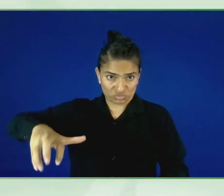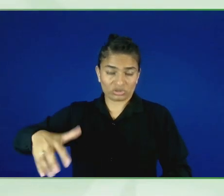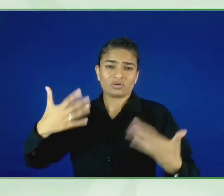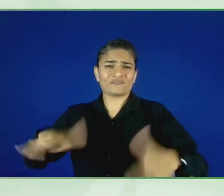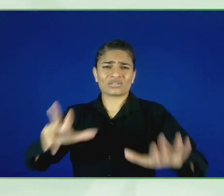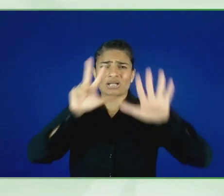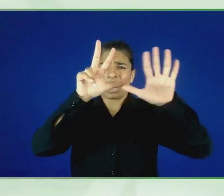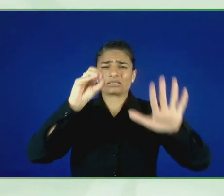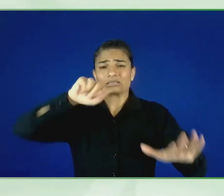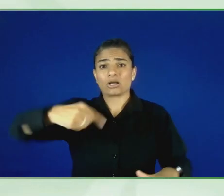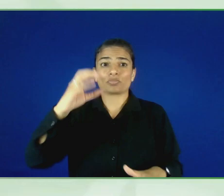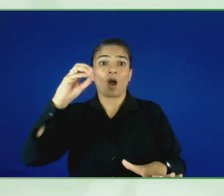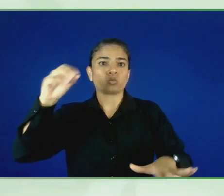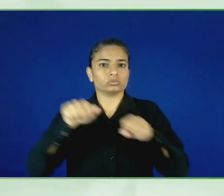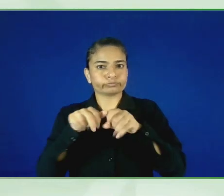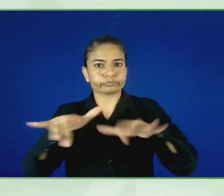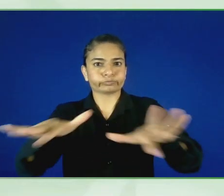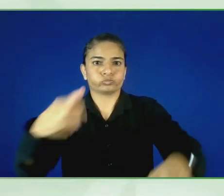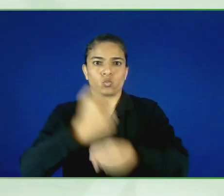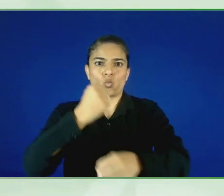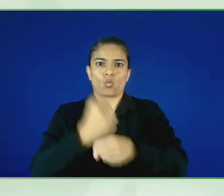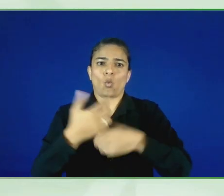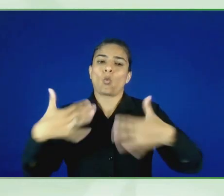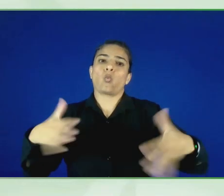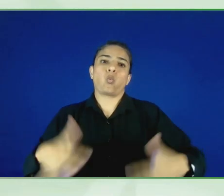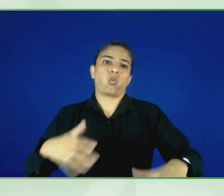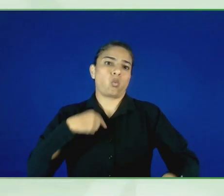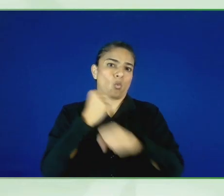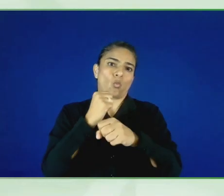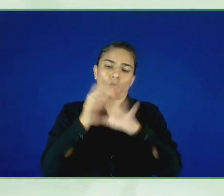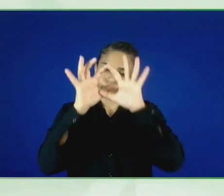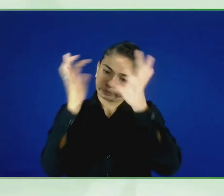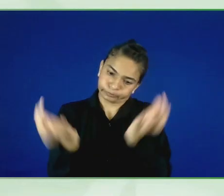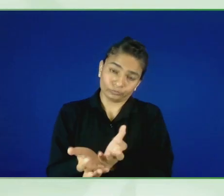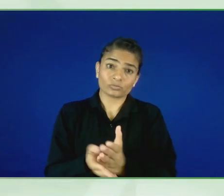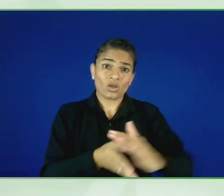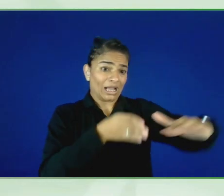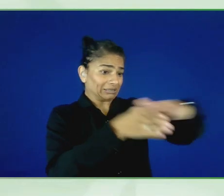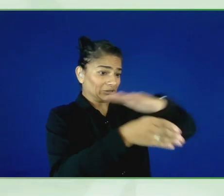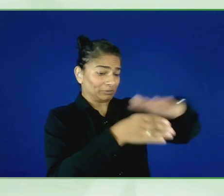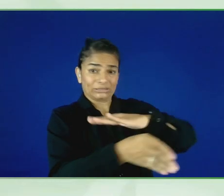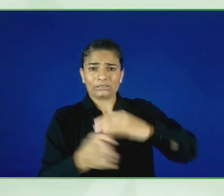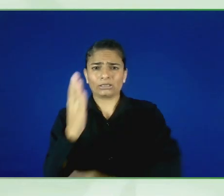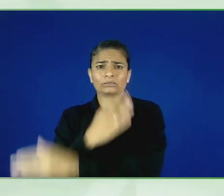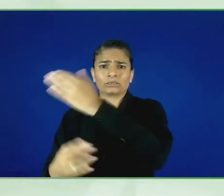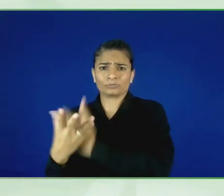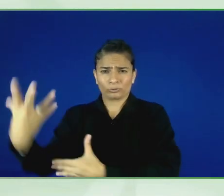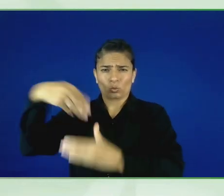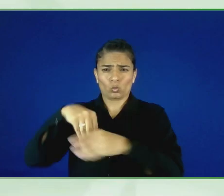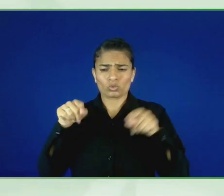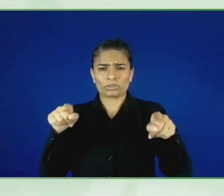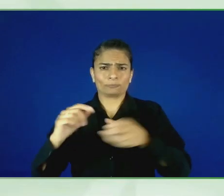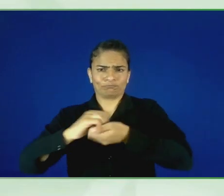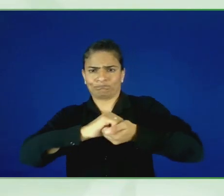Accessibility and disability inclusion at Sanofi are quite tied to Sanofi's